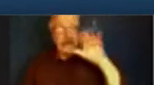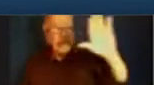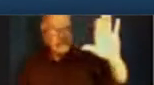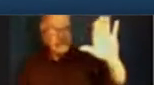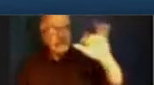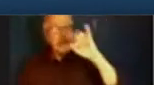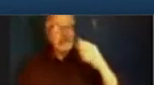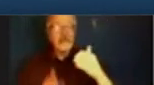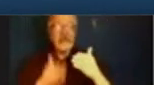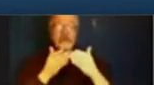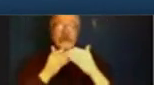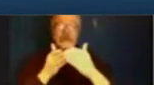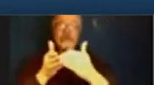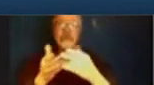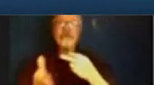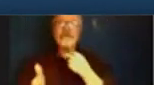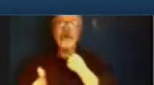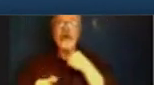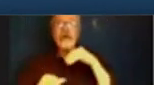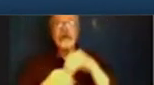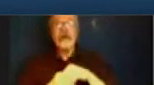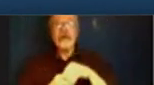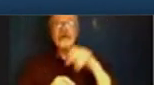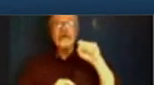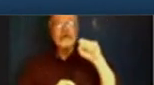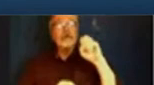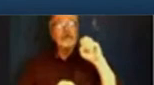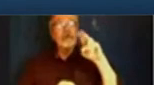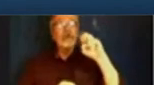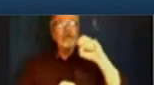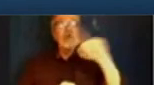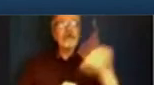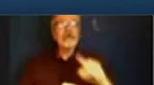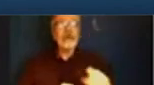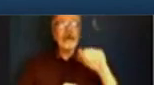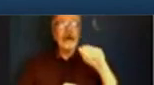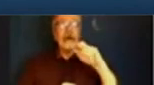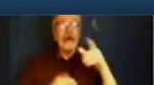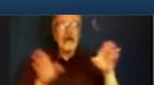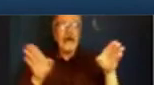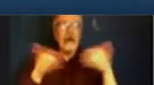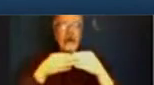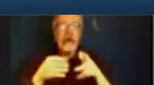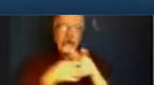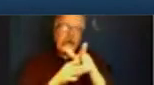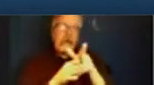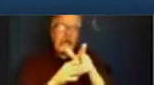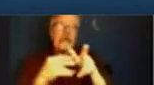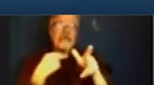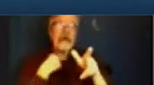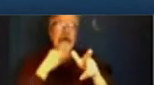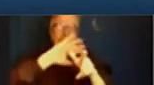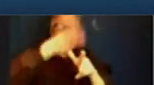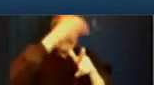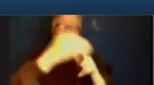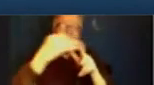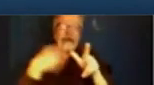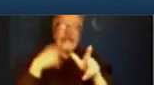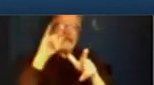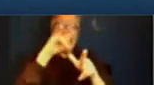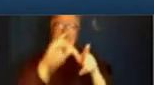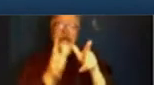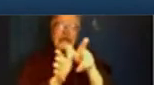mean, there's just all kinds of issues out there that you can't guarantee against. But we have high confidence in this.